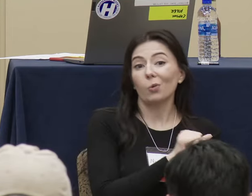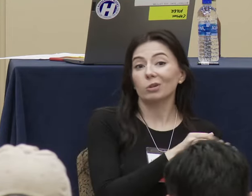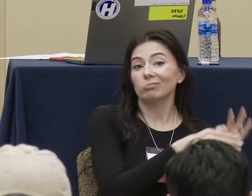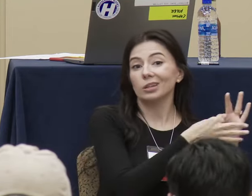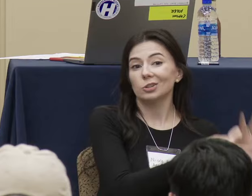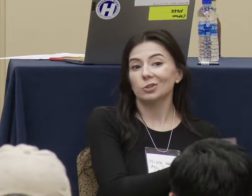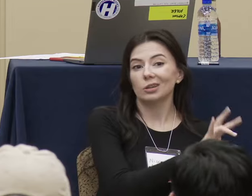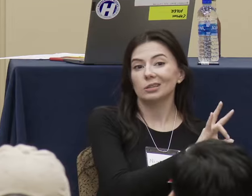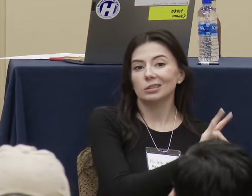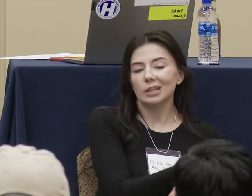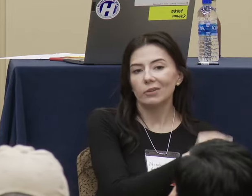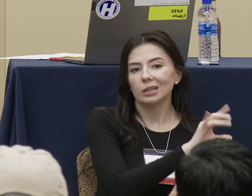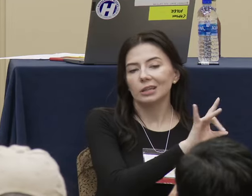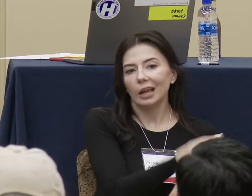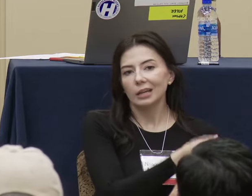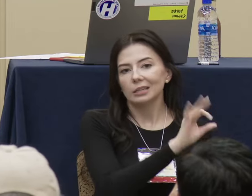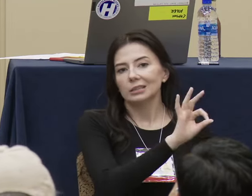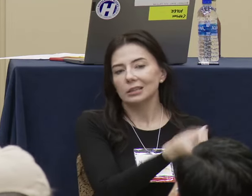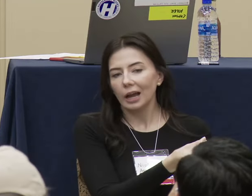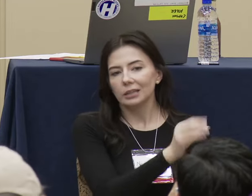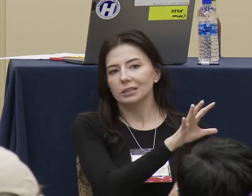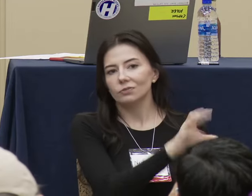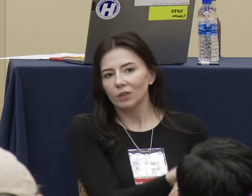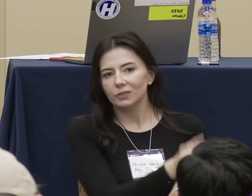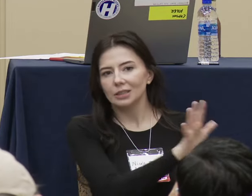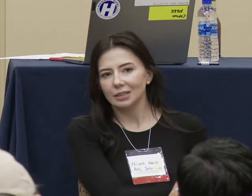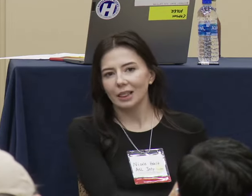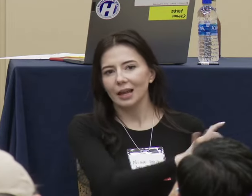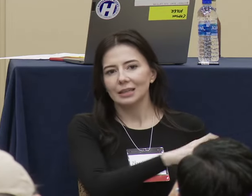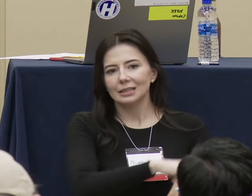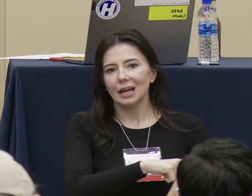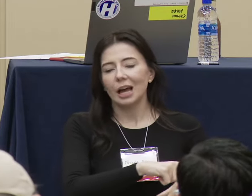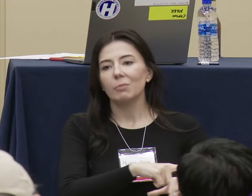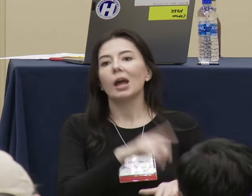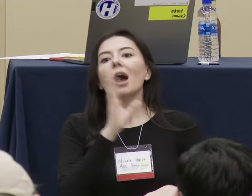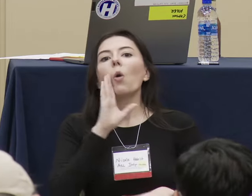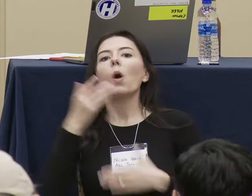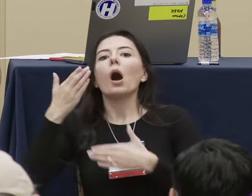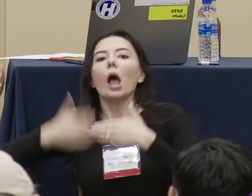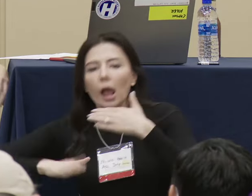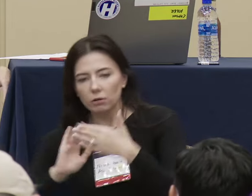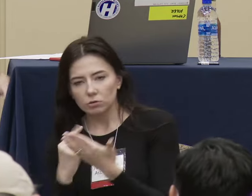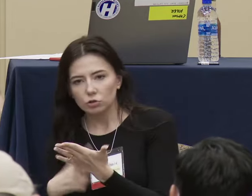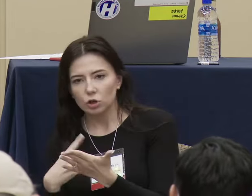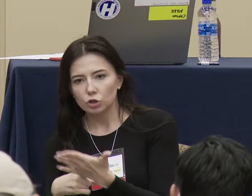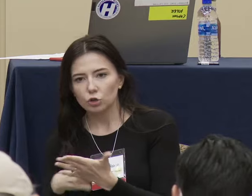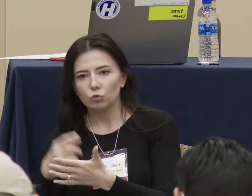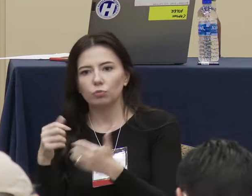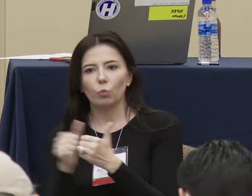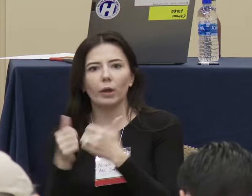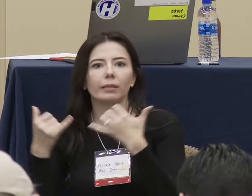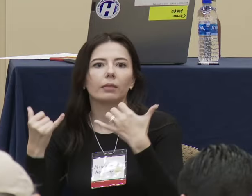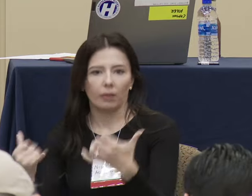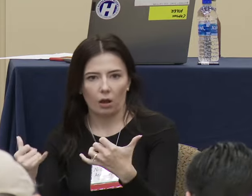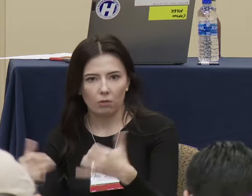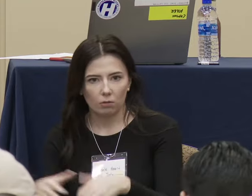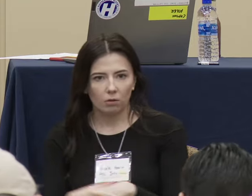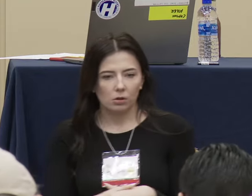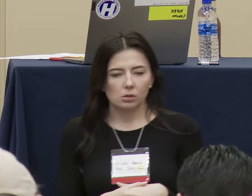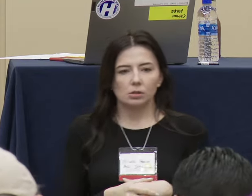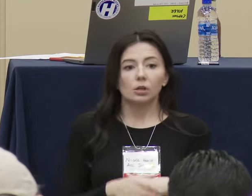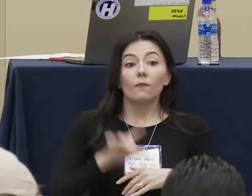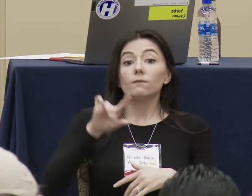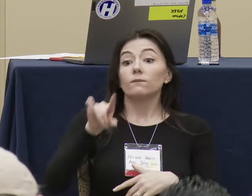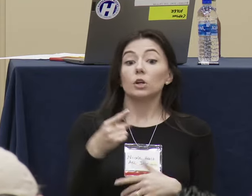90s, 60s, 50s, so on. But I'm going to end with now. All right, so first of all, I thought I would